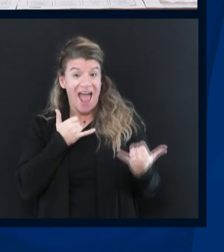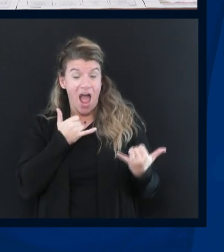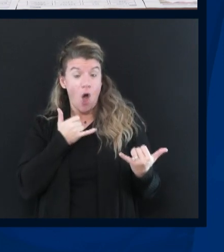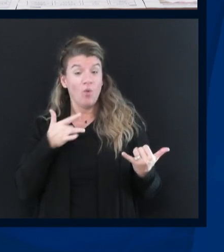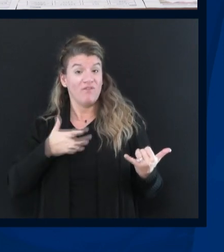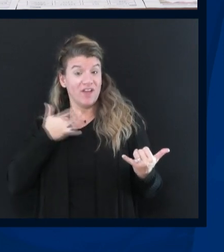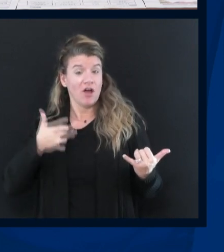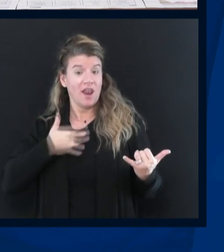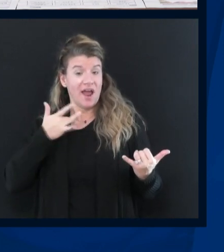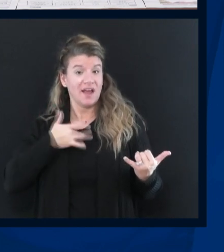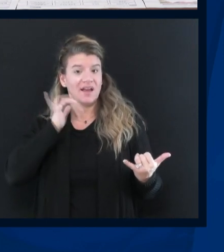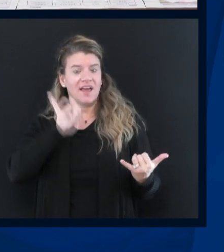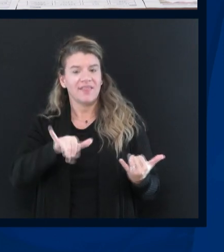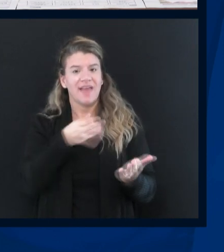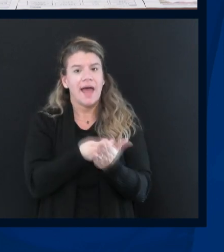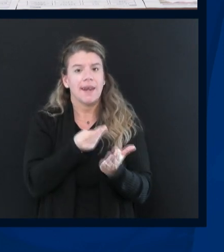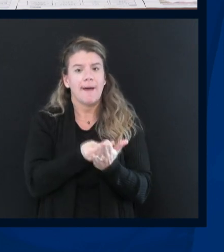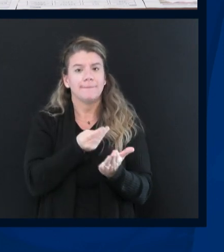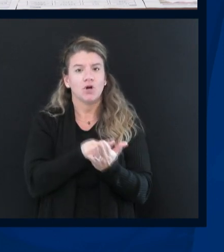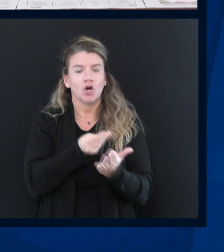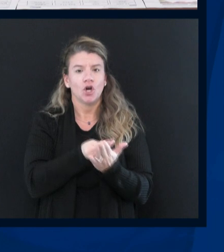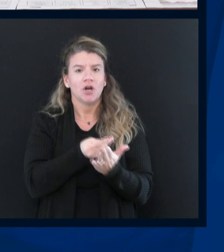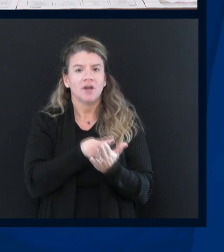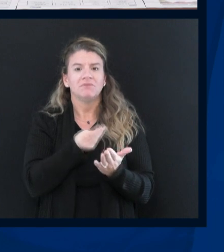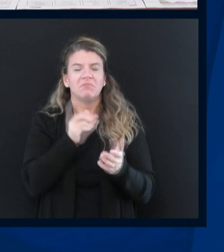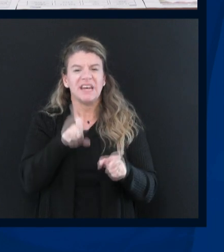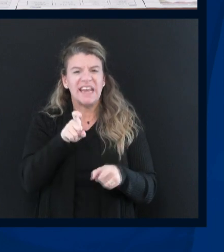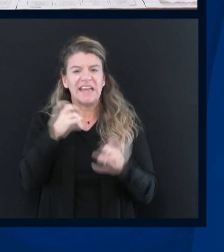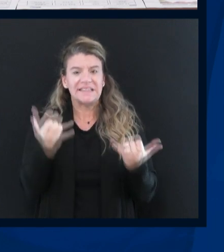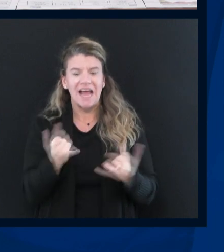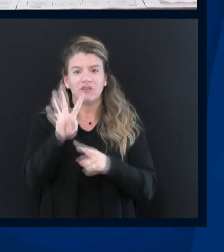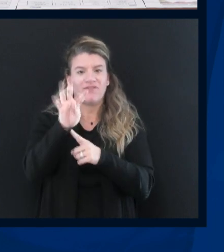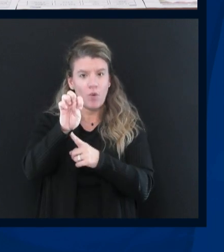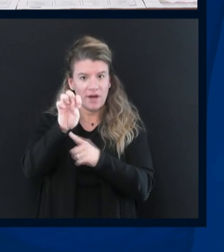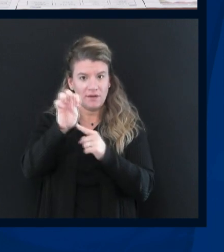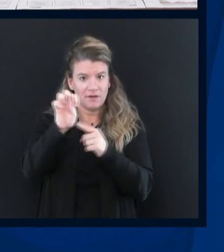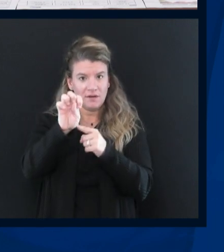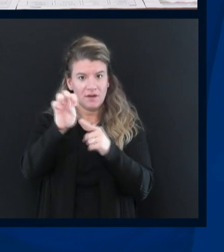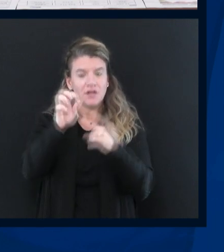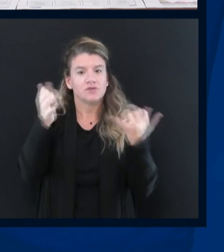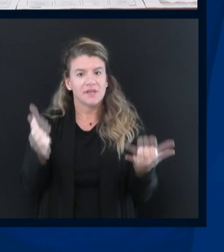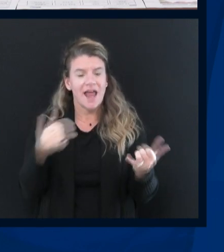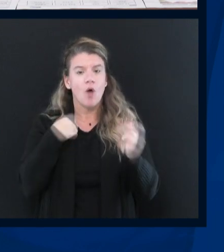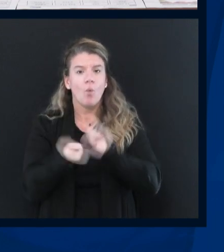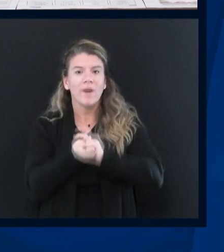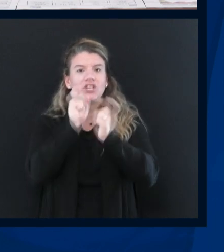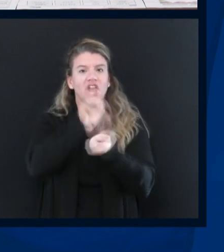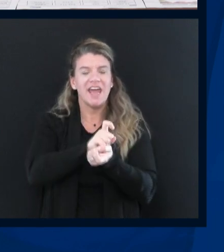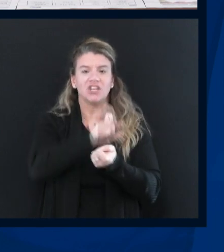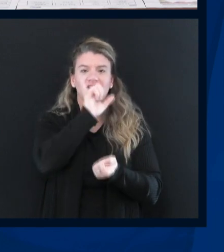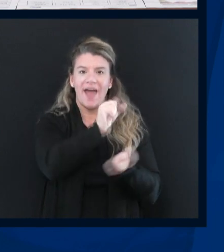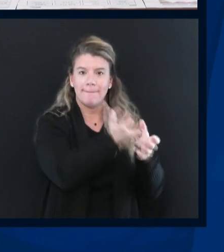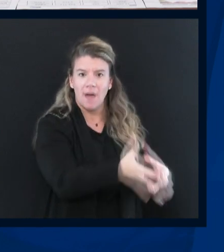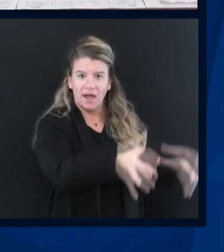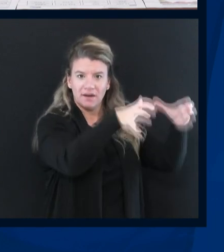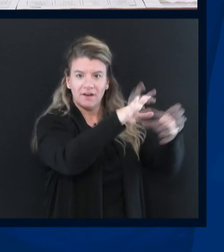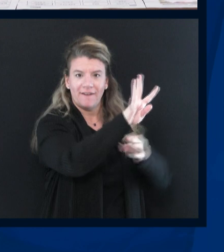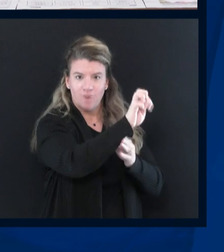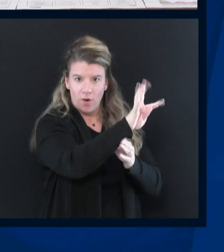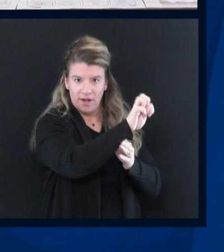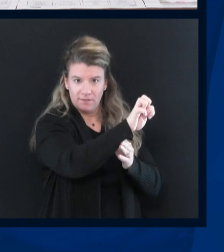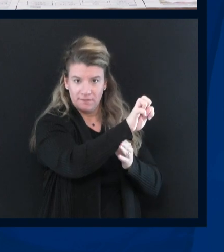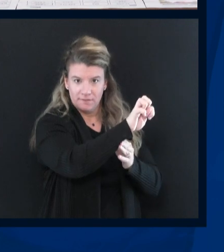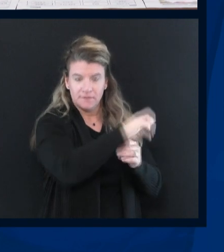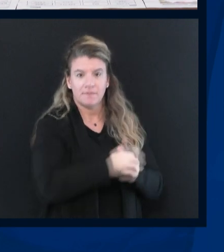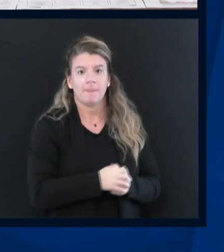feel like that number is going to be 40. So now we have changed that slot to 40.